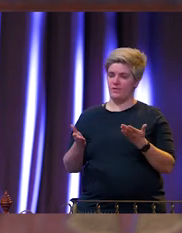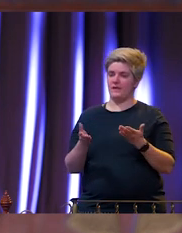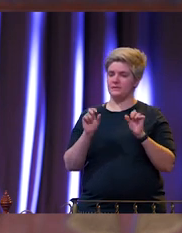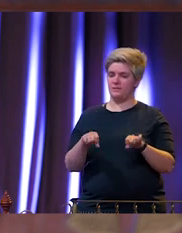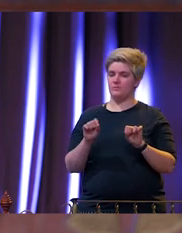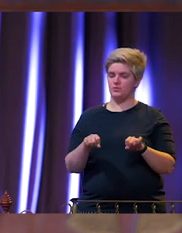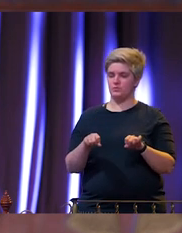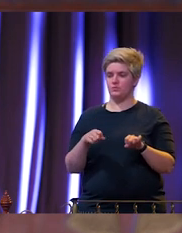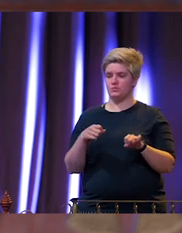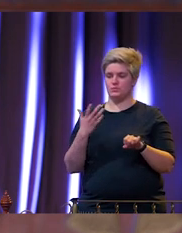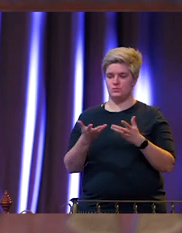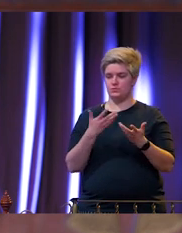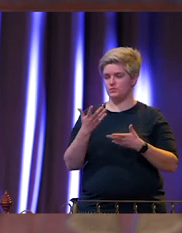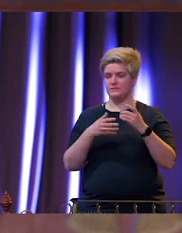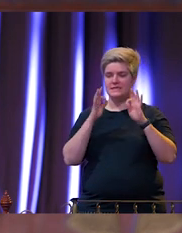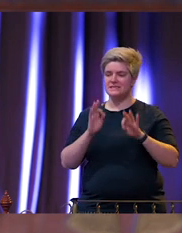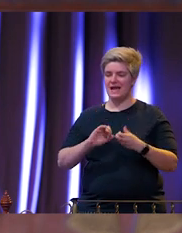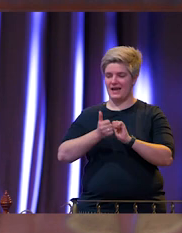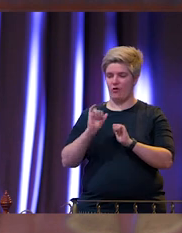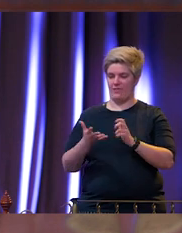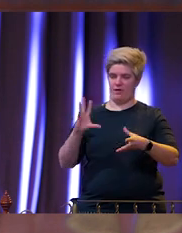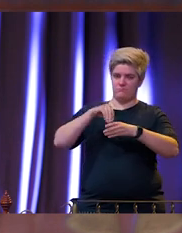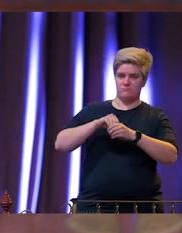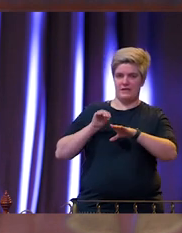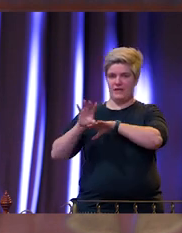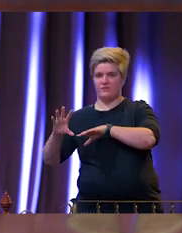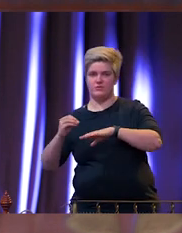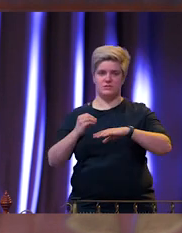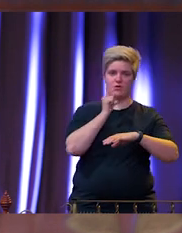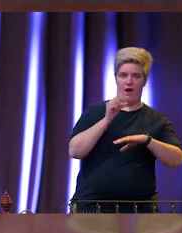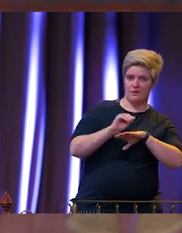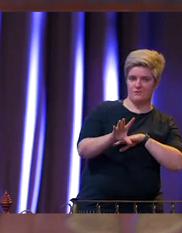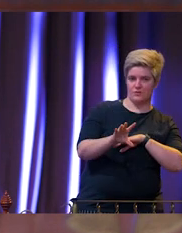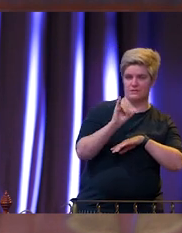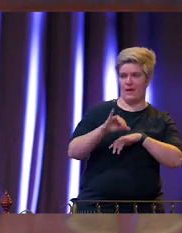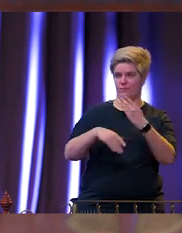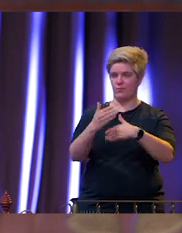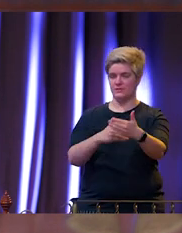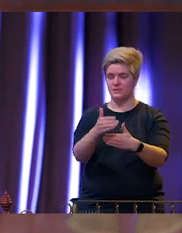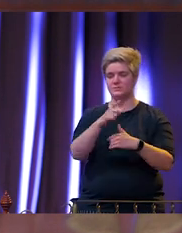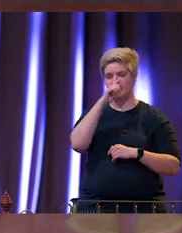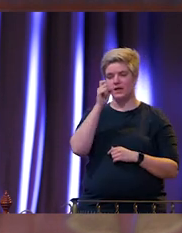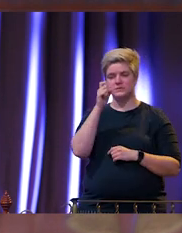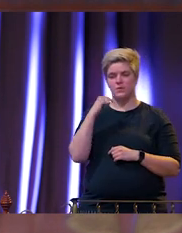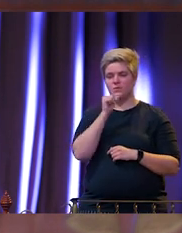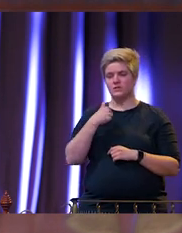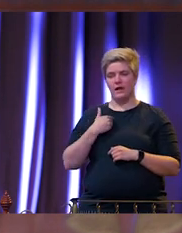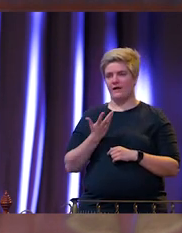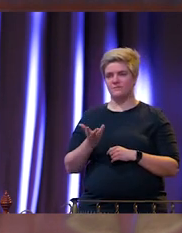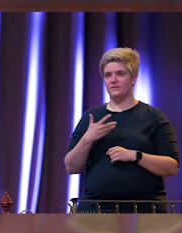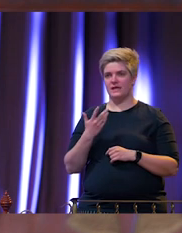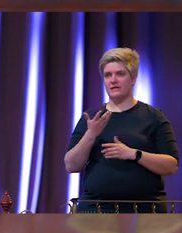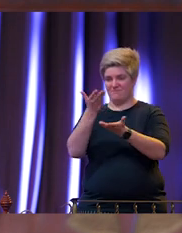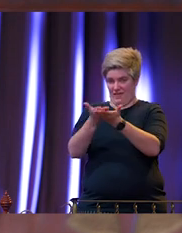it's a difficult thing to be able to decide how that factors in or doesn't factor into the process